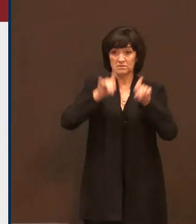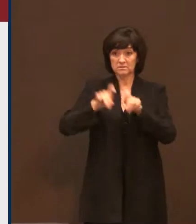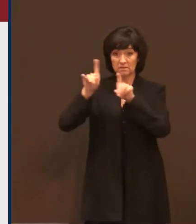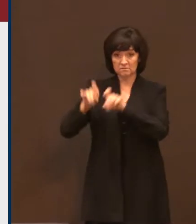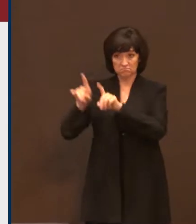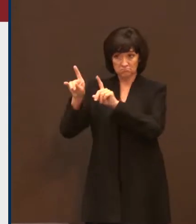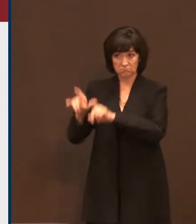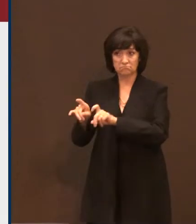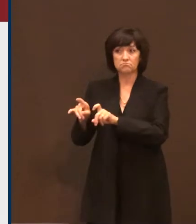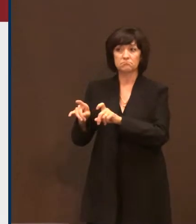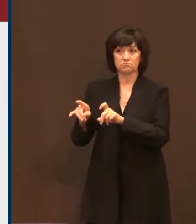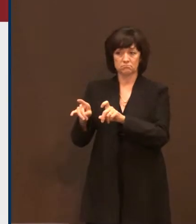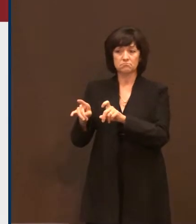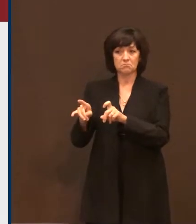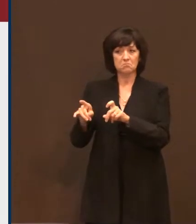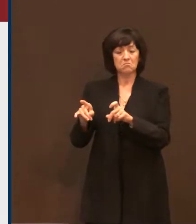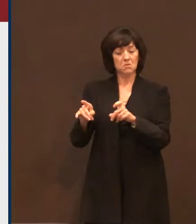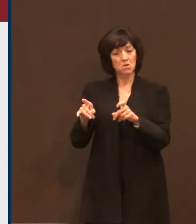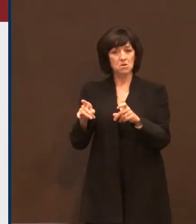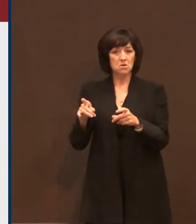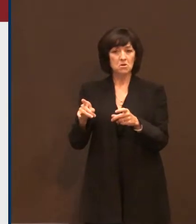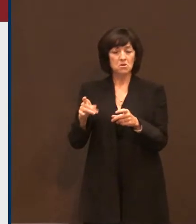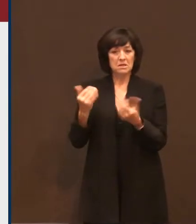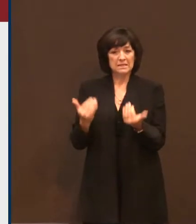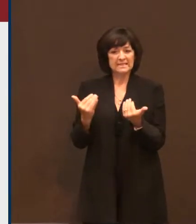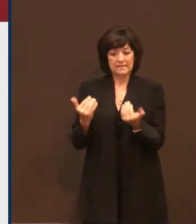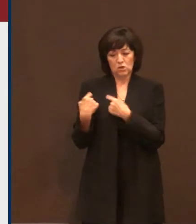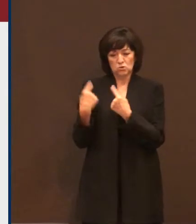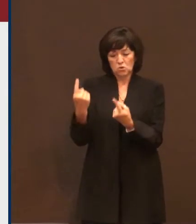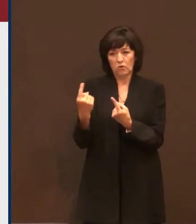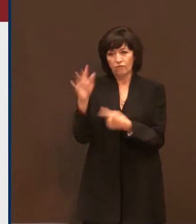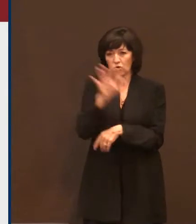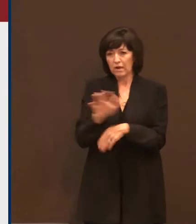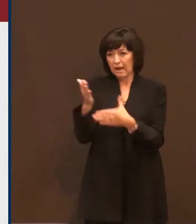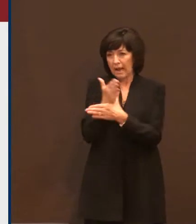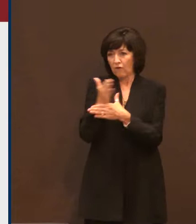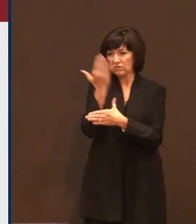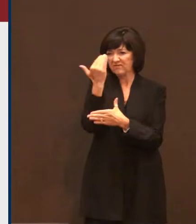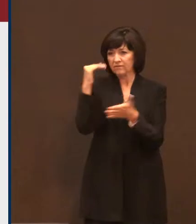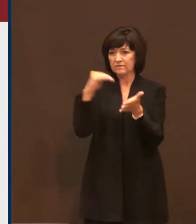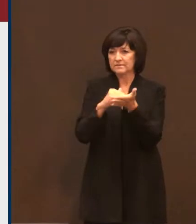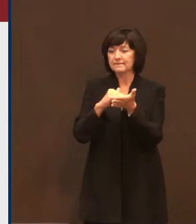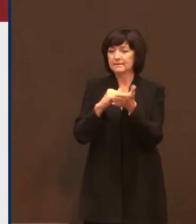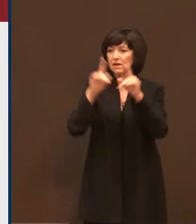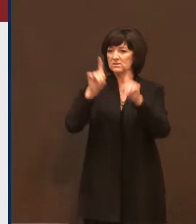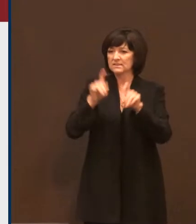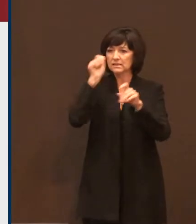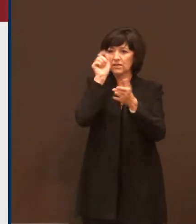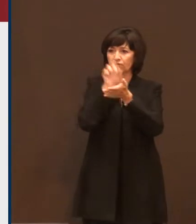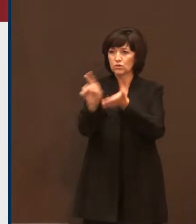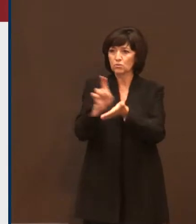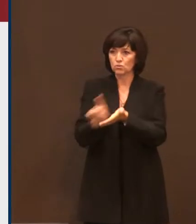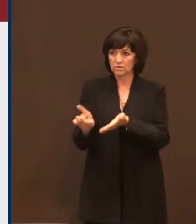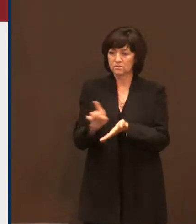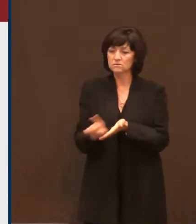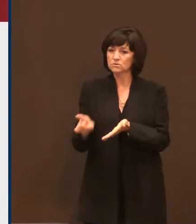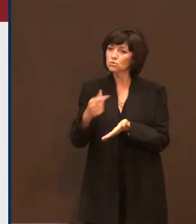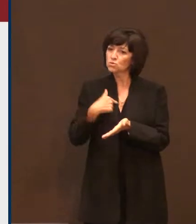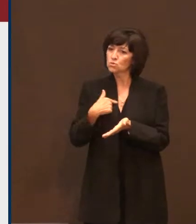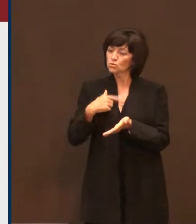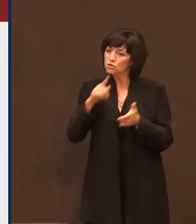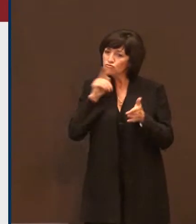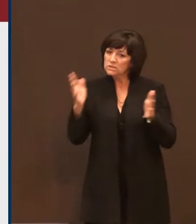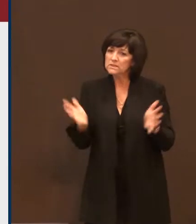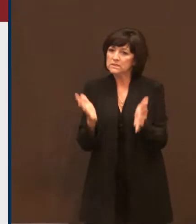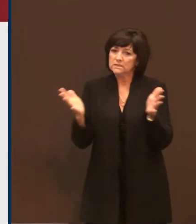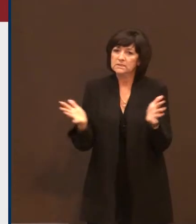week. Not quite to our goal yet, but we're pushing that hard. A lot of that depends on interest that we can